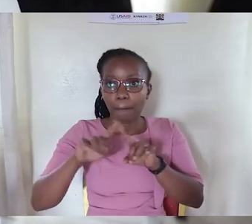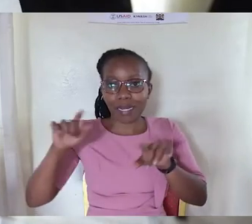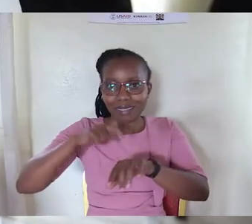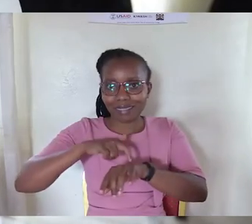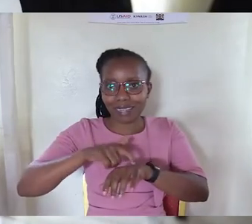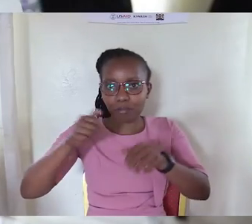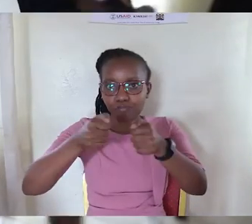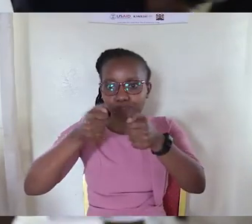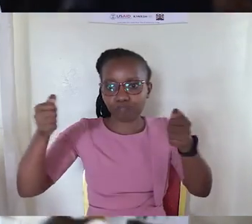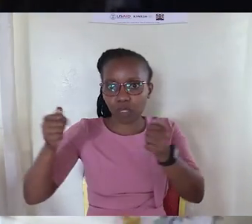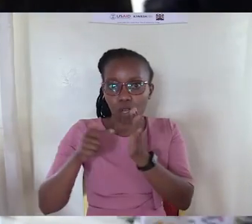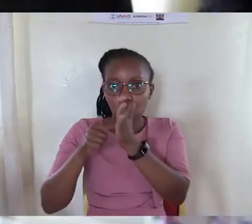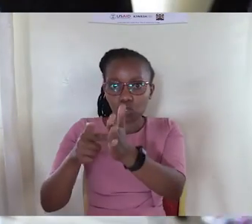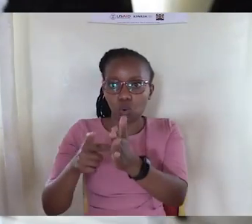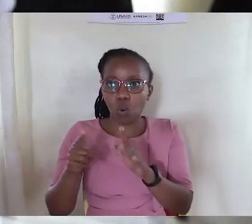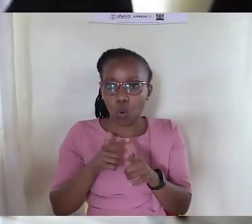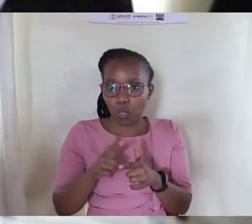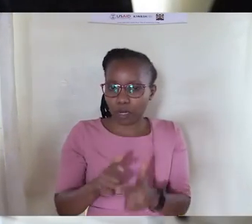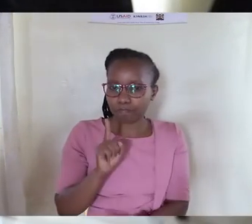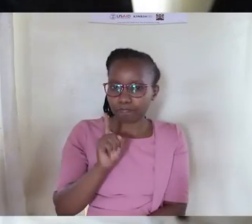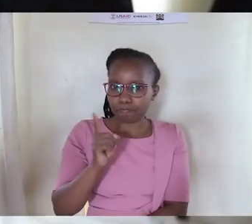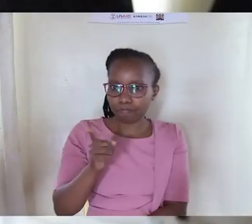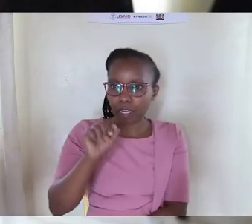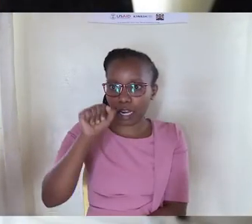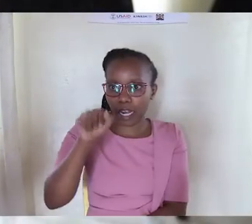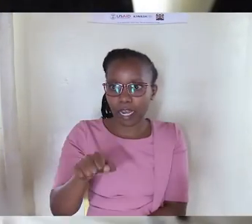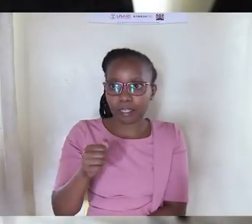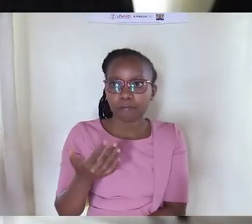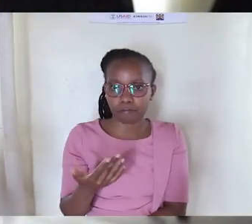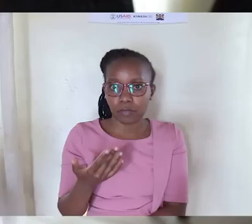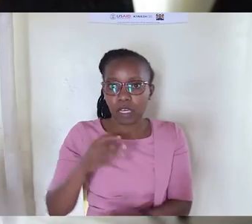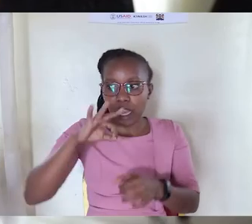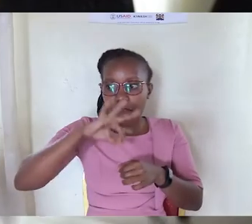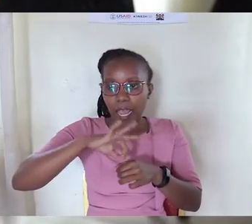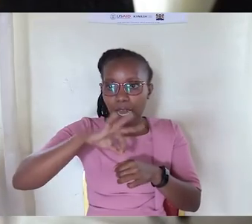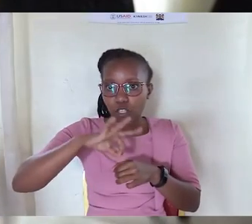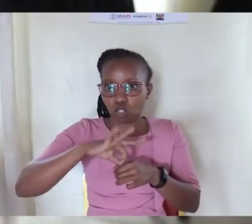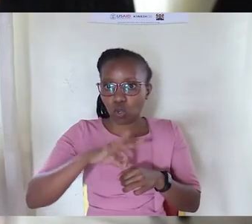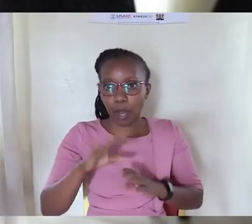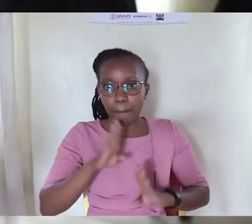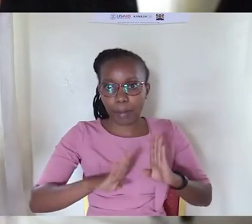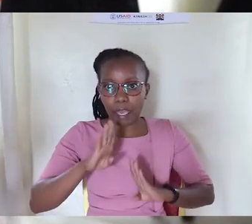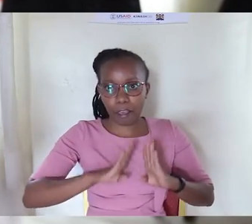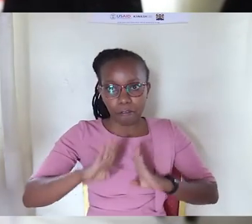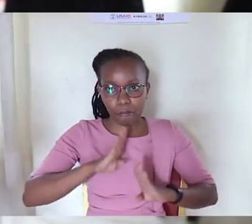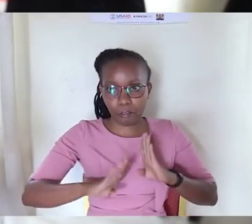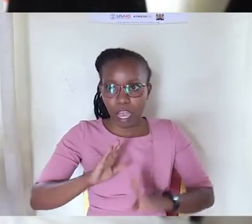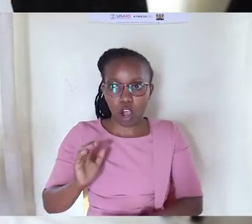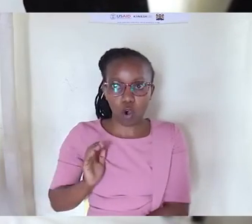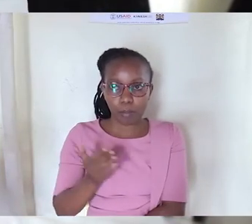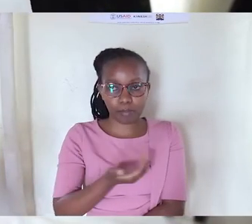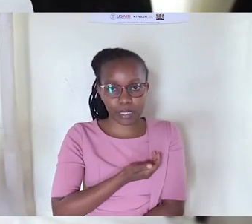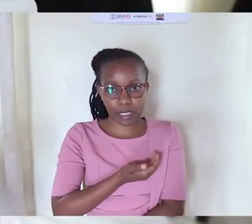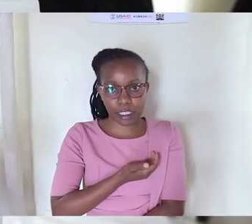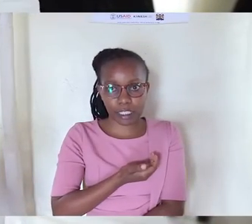date, now we have the teeth to bite. There is what we call the Election Code of Conduct and Enforcement Committee. So